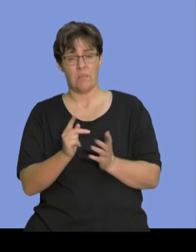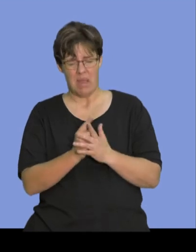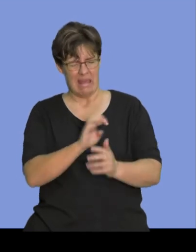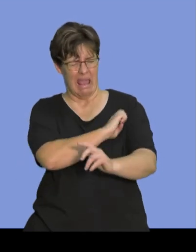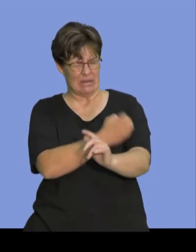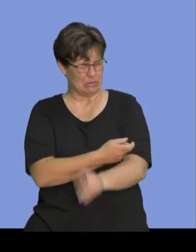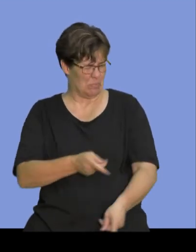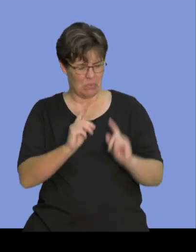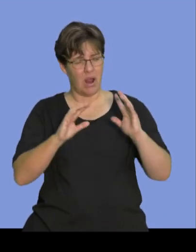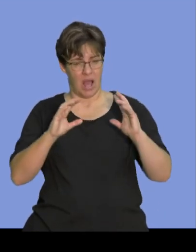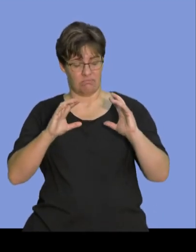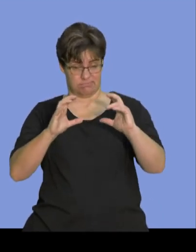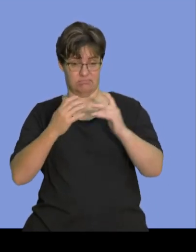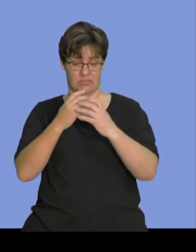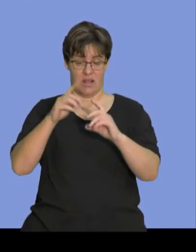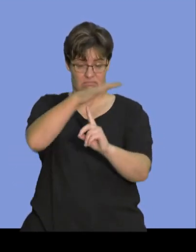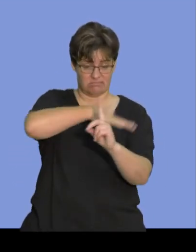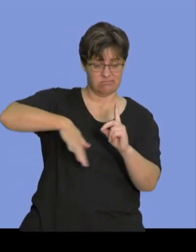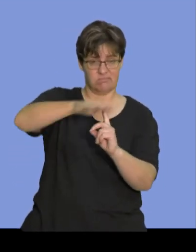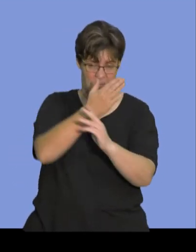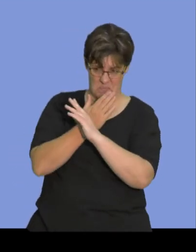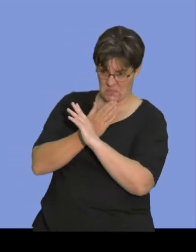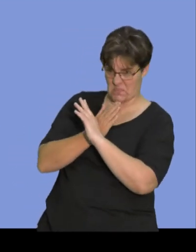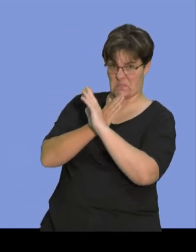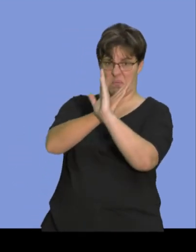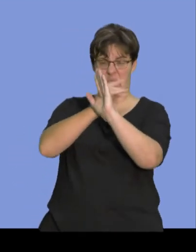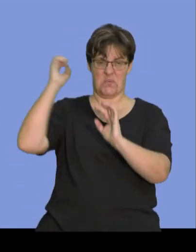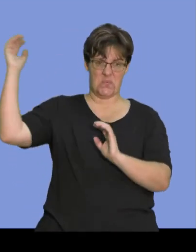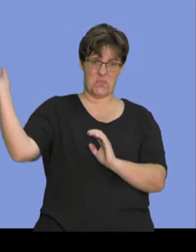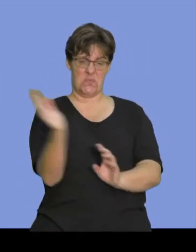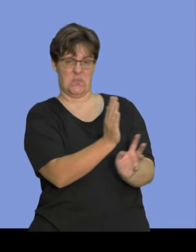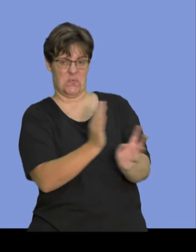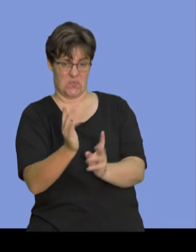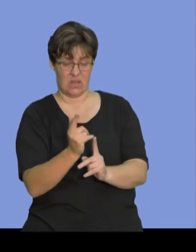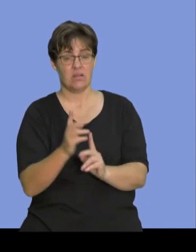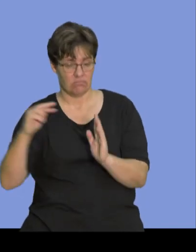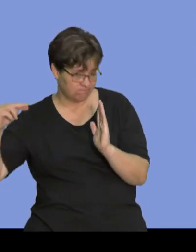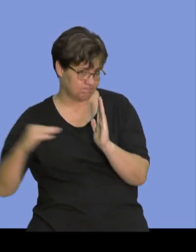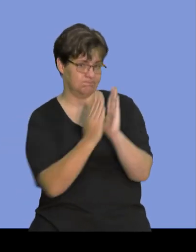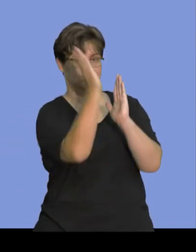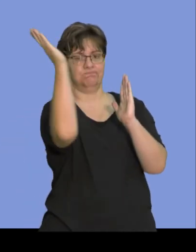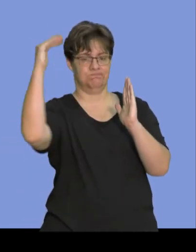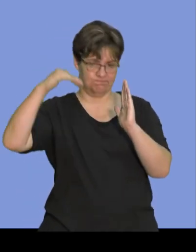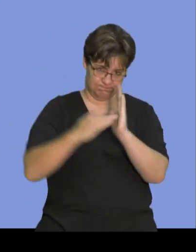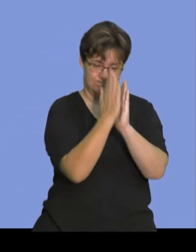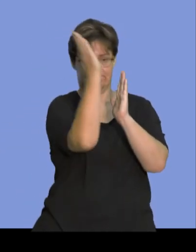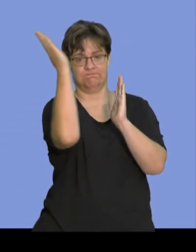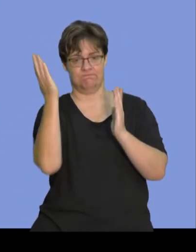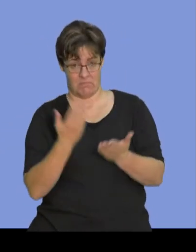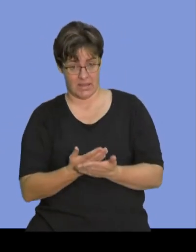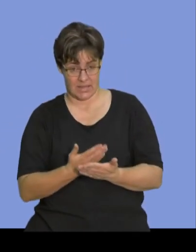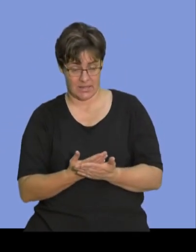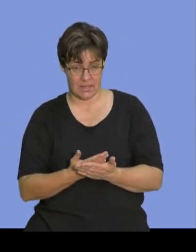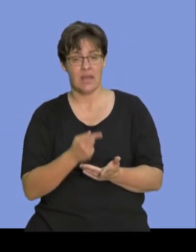energy particles. And the role of the Earth's magnetic field is actually to deflate those high energy